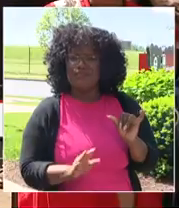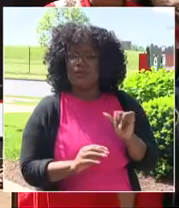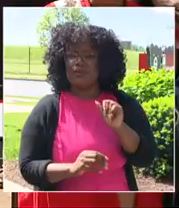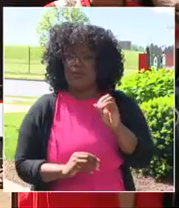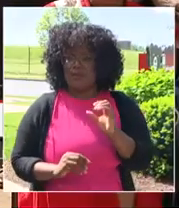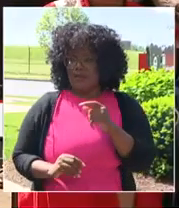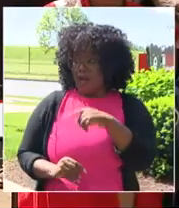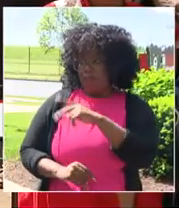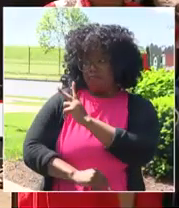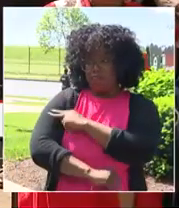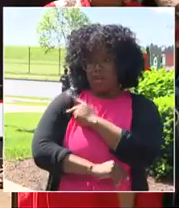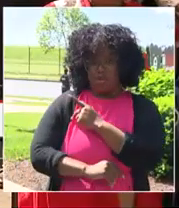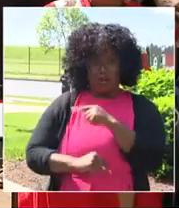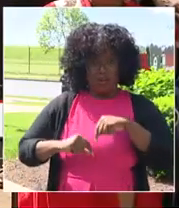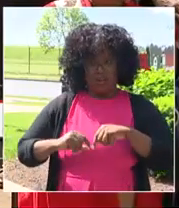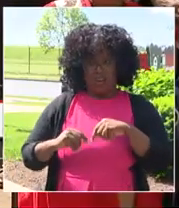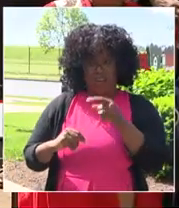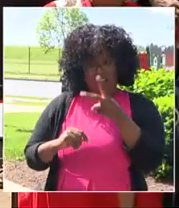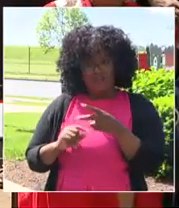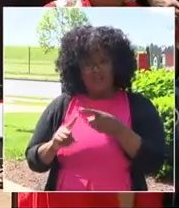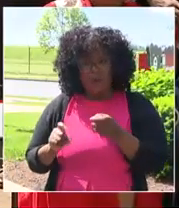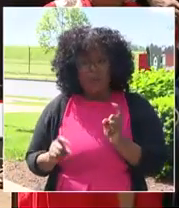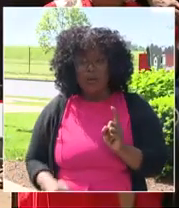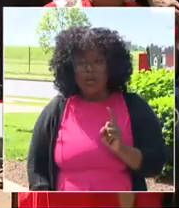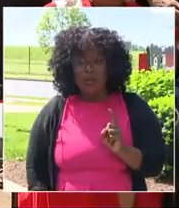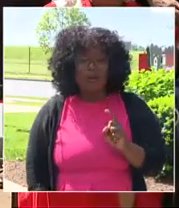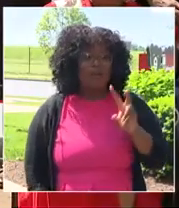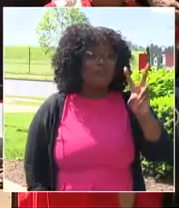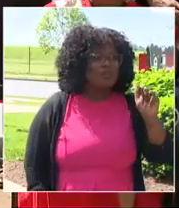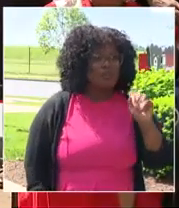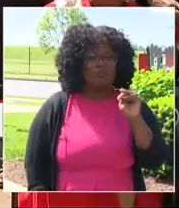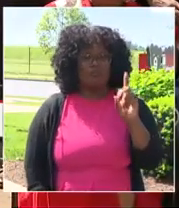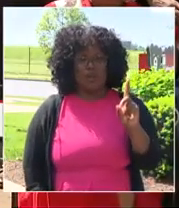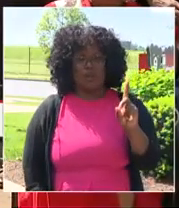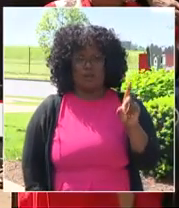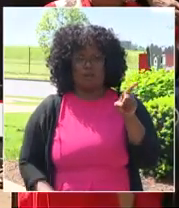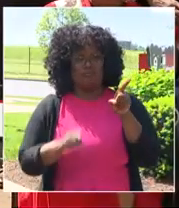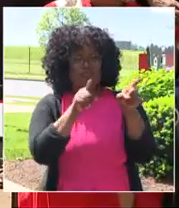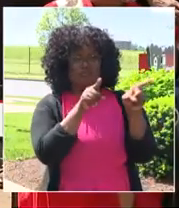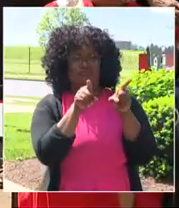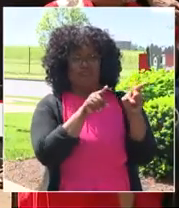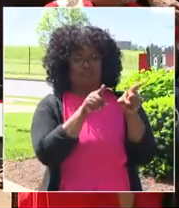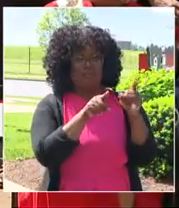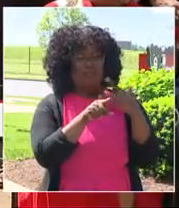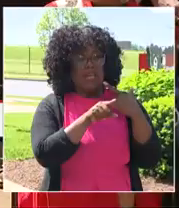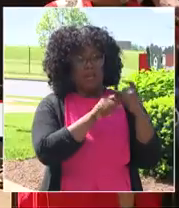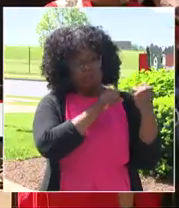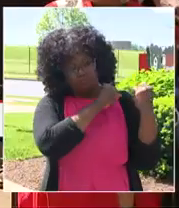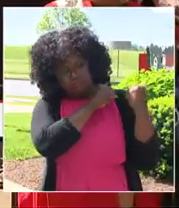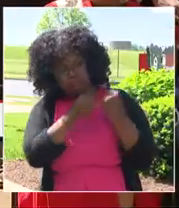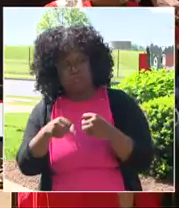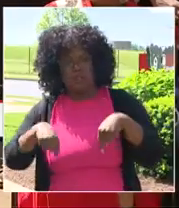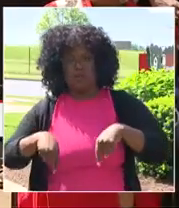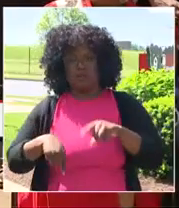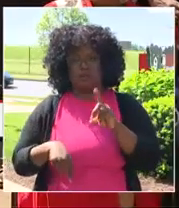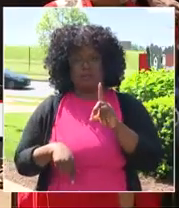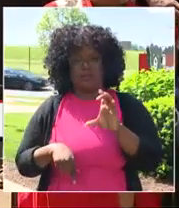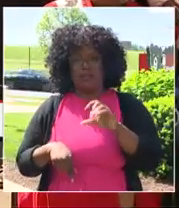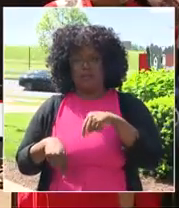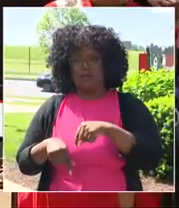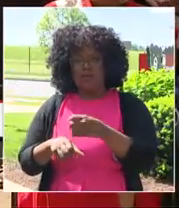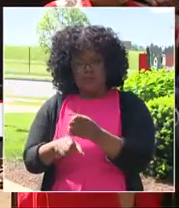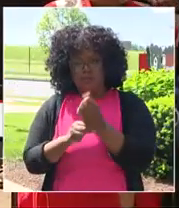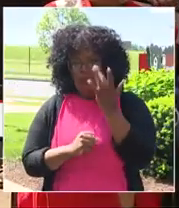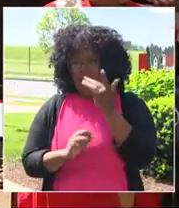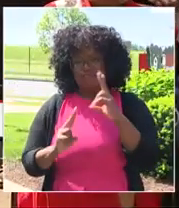residents. People come from hours away to seek care at D.C. hospitals. A cut of this magnitude would be far from isolated to just the District